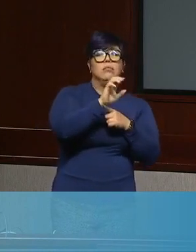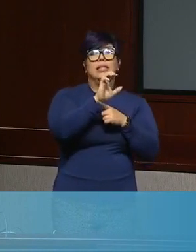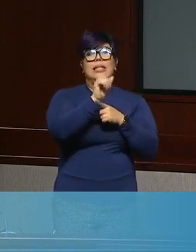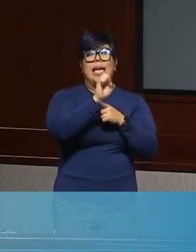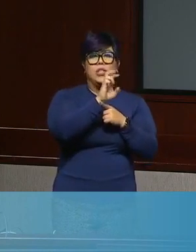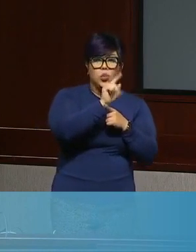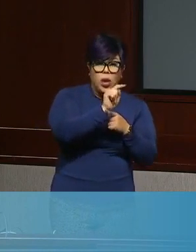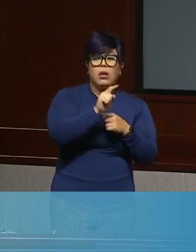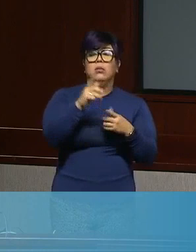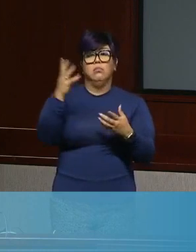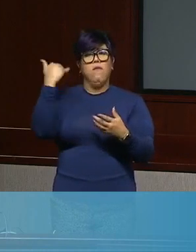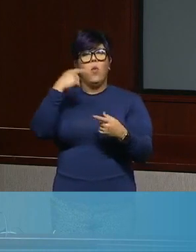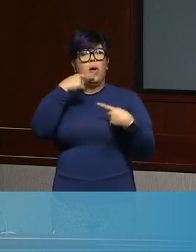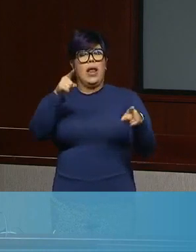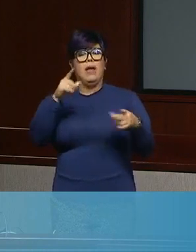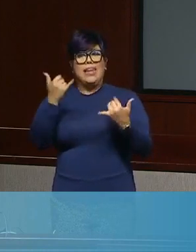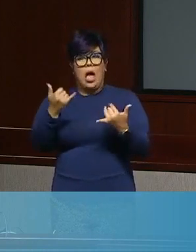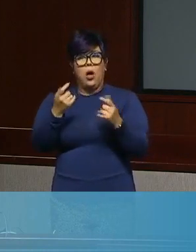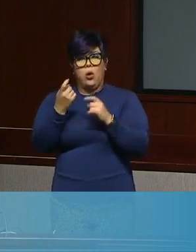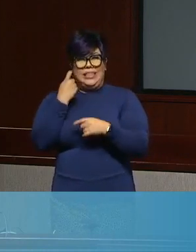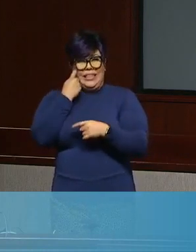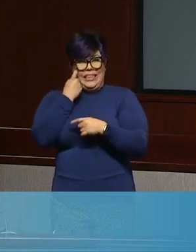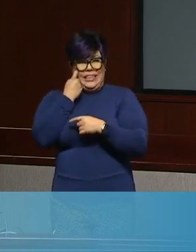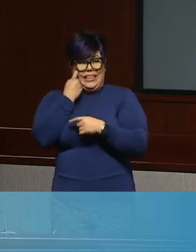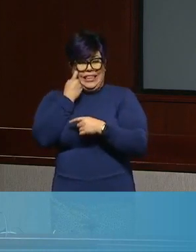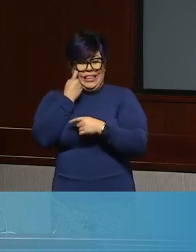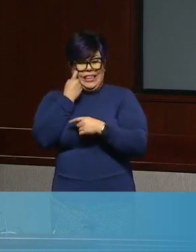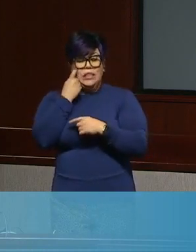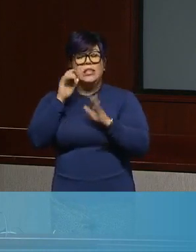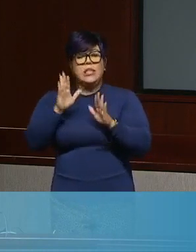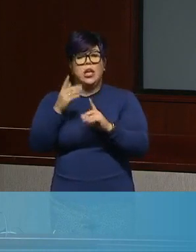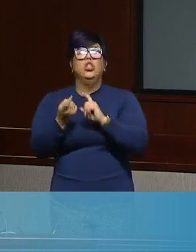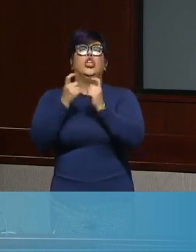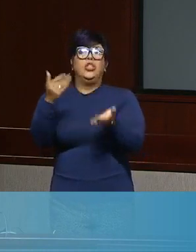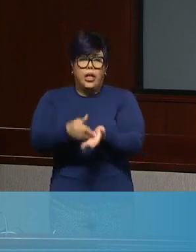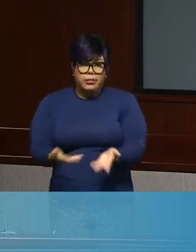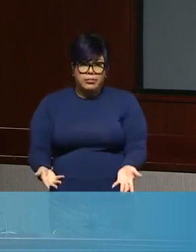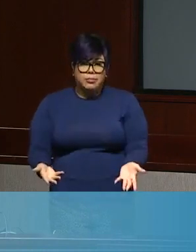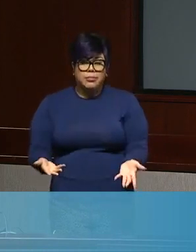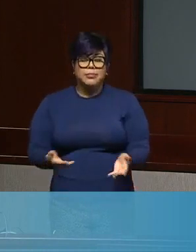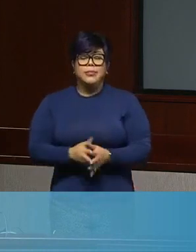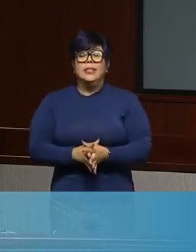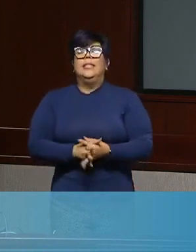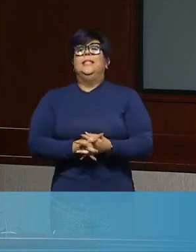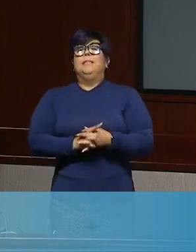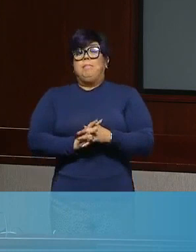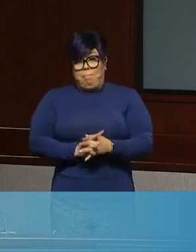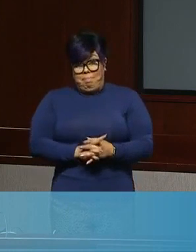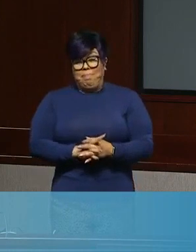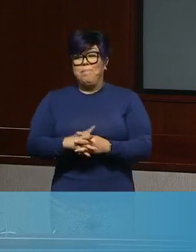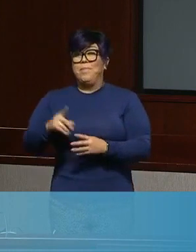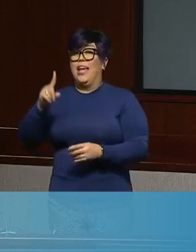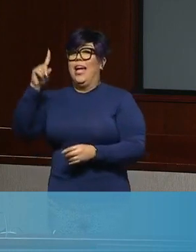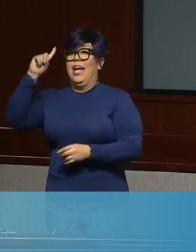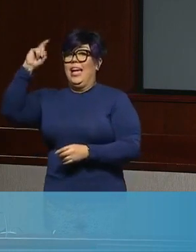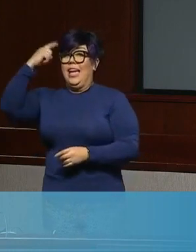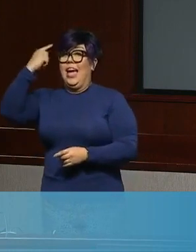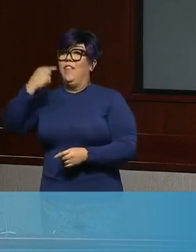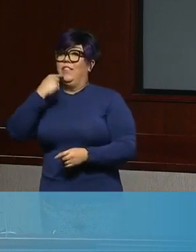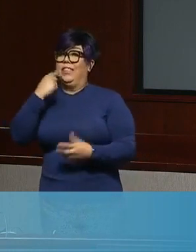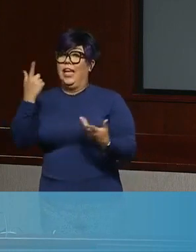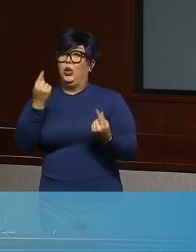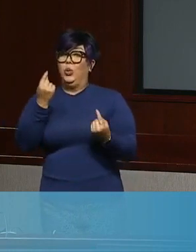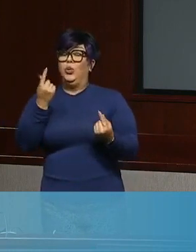moved the goalposts on counties just last Sunday. The governor has announced that he is now going to penalize counties like